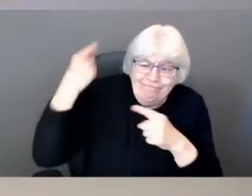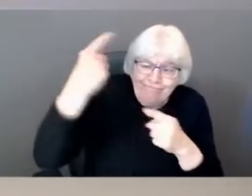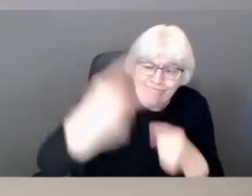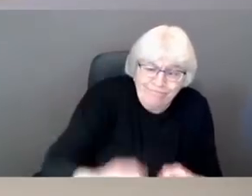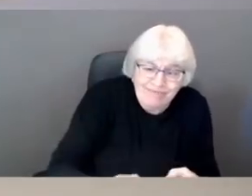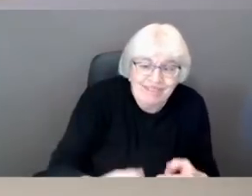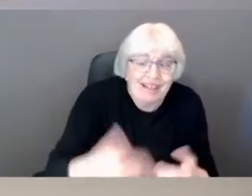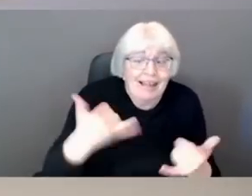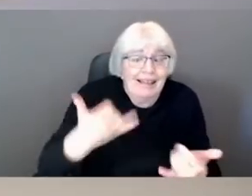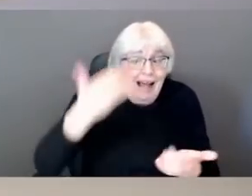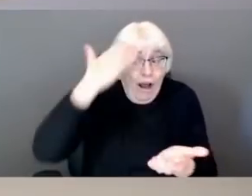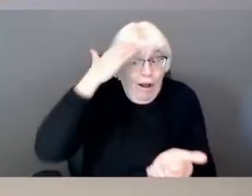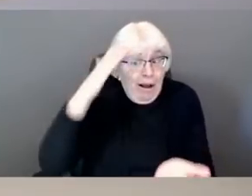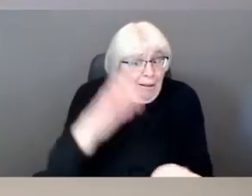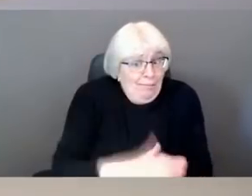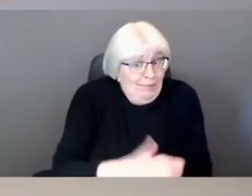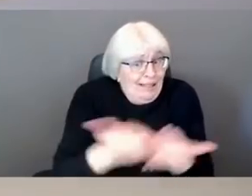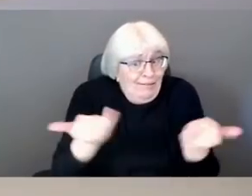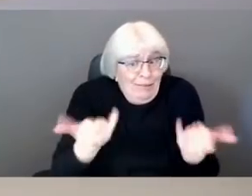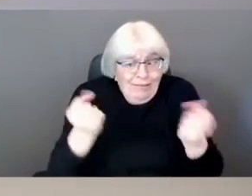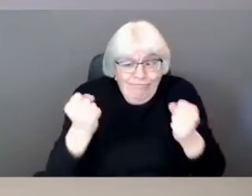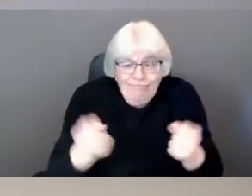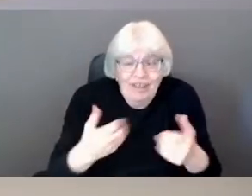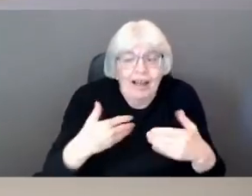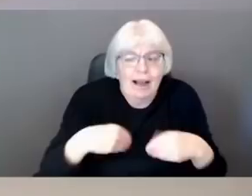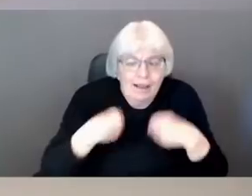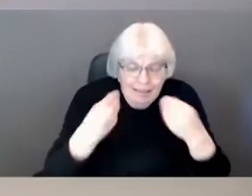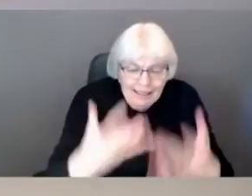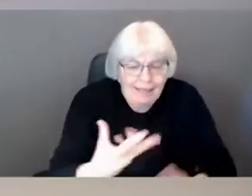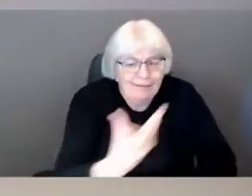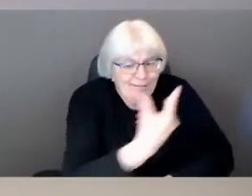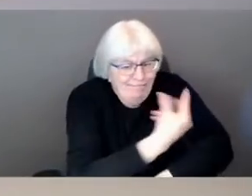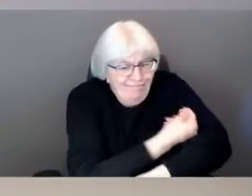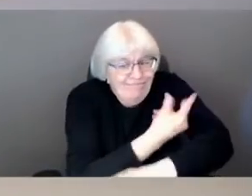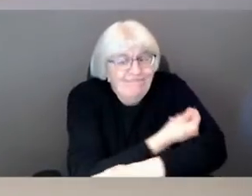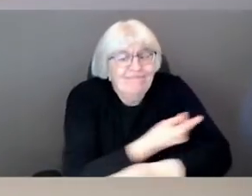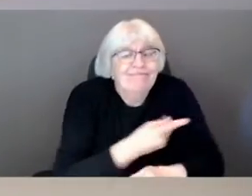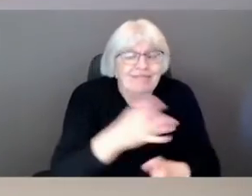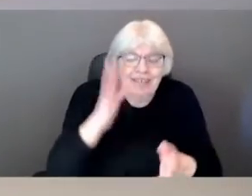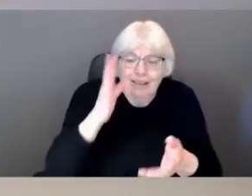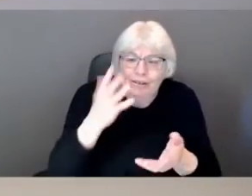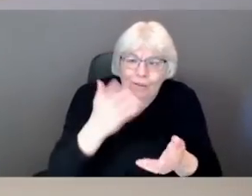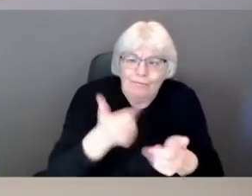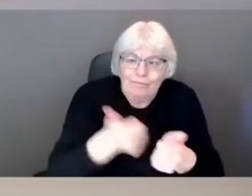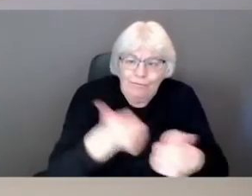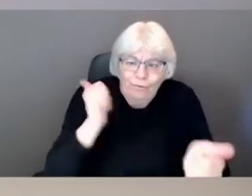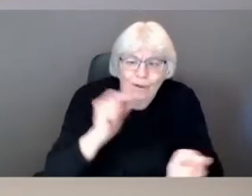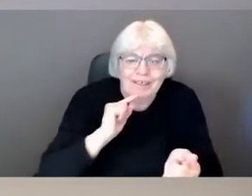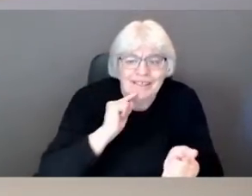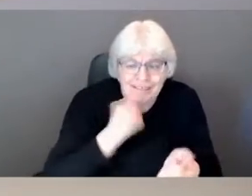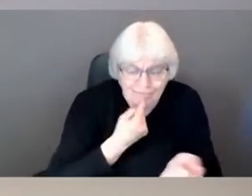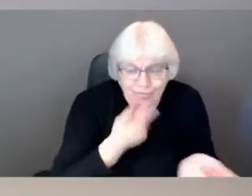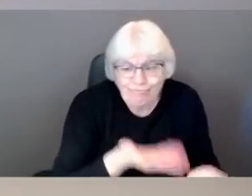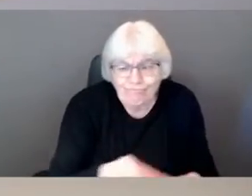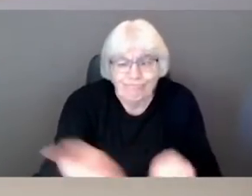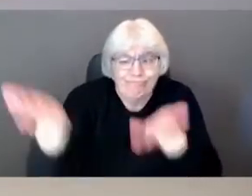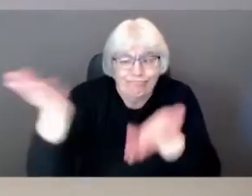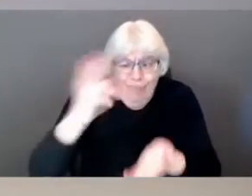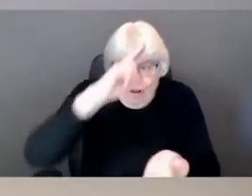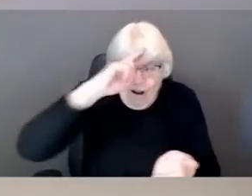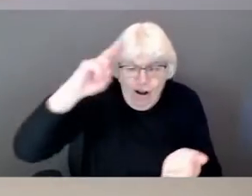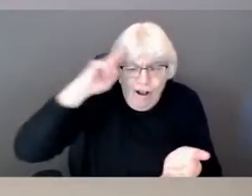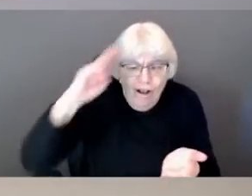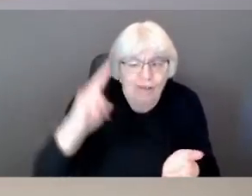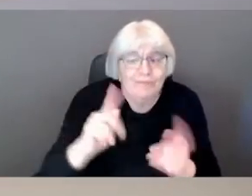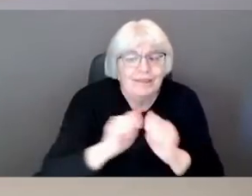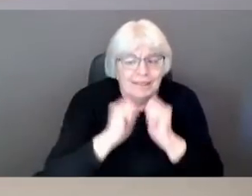against serious illness and hospitalization. We had, as one of our team members pointed out, in many